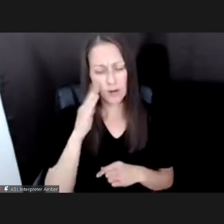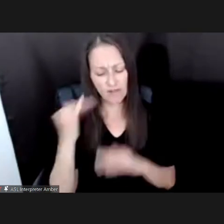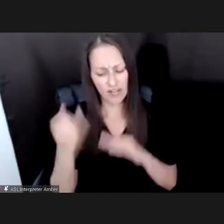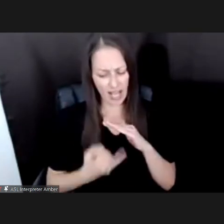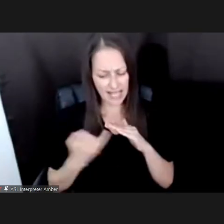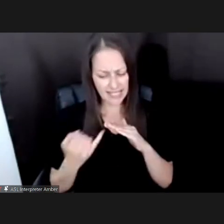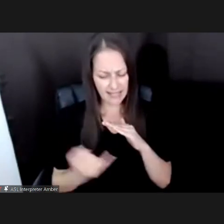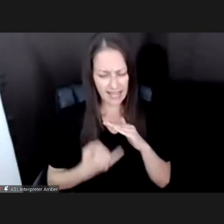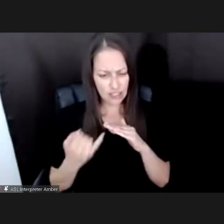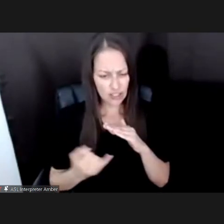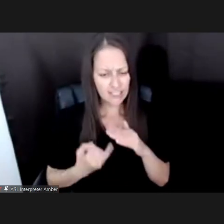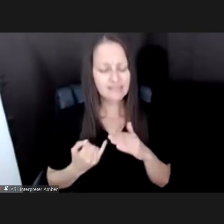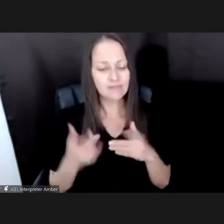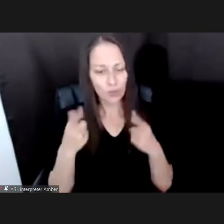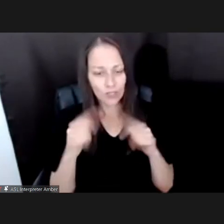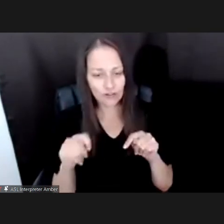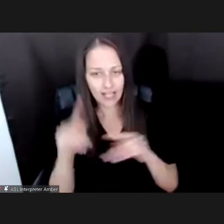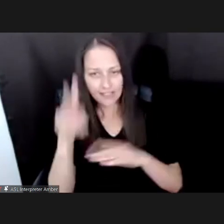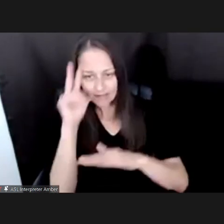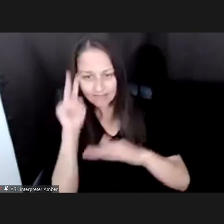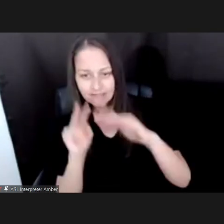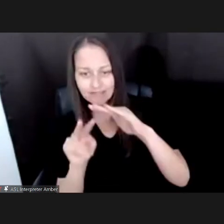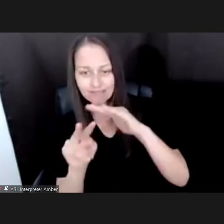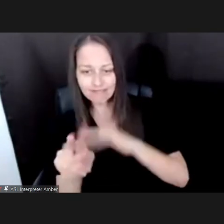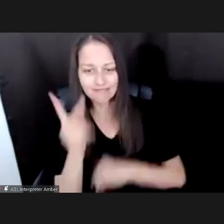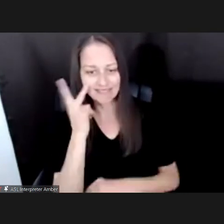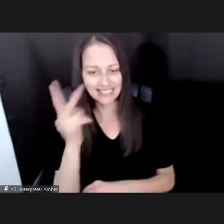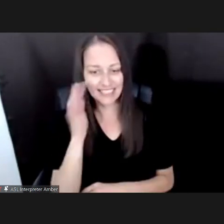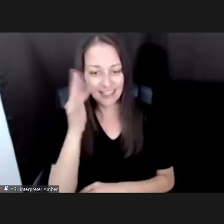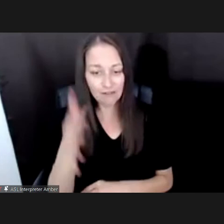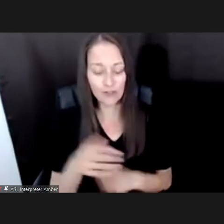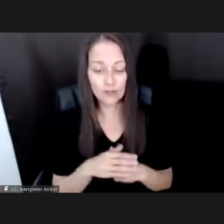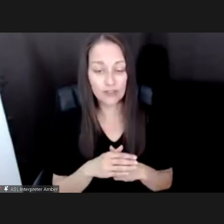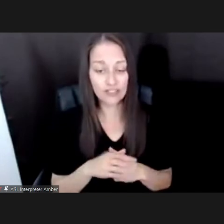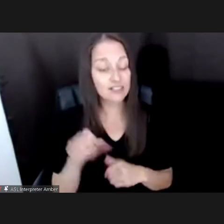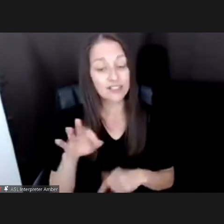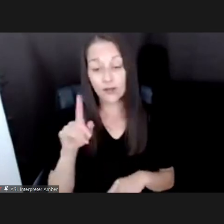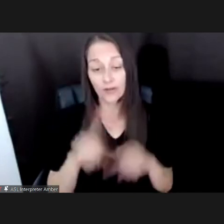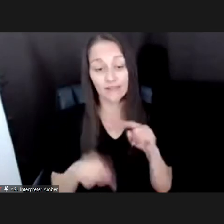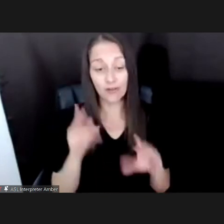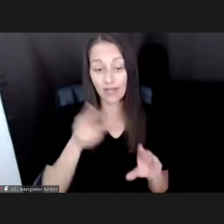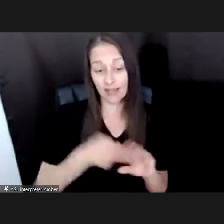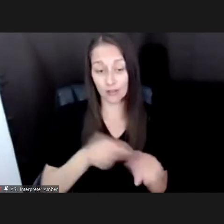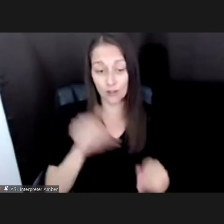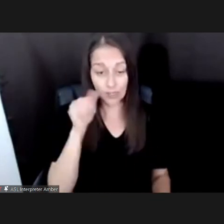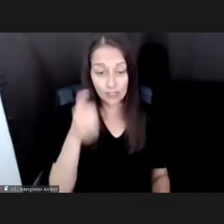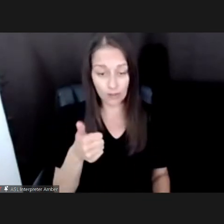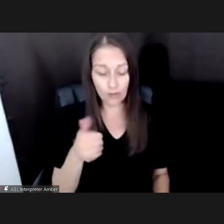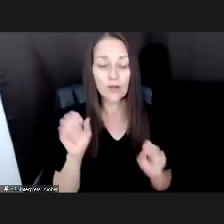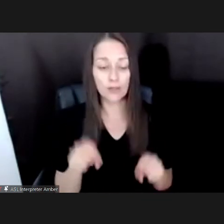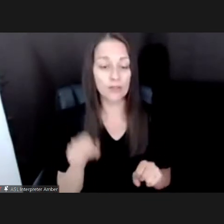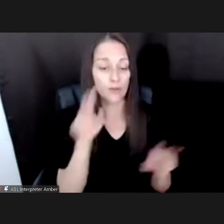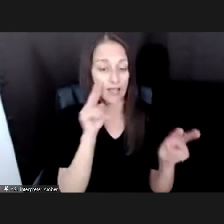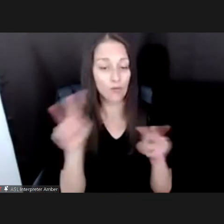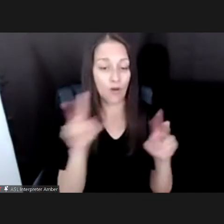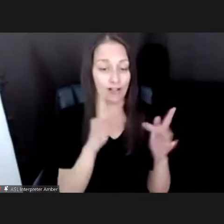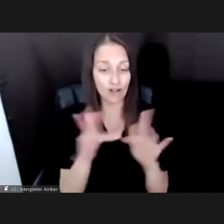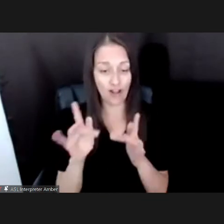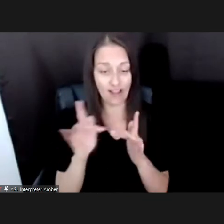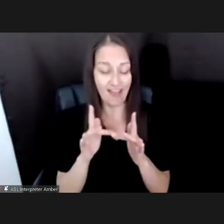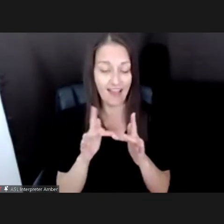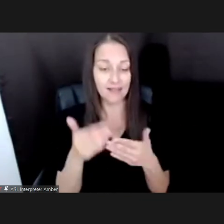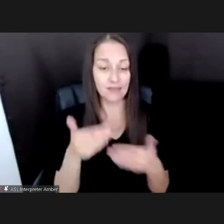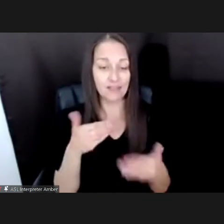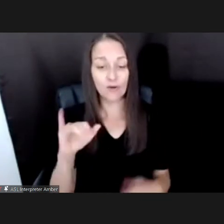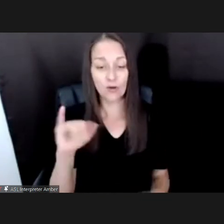up and look outward. So RSVP, so if you can't make it tomorrow night, you can watch it through June 19th. It's now